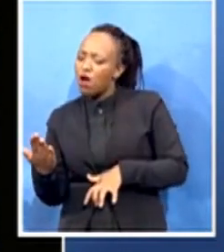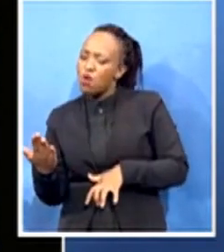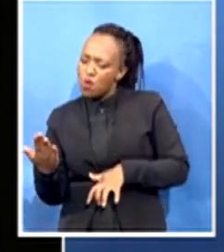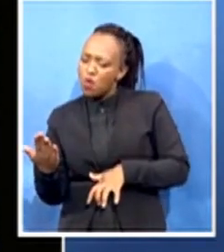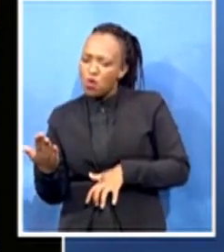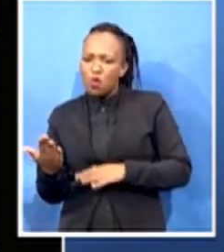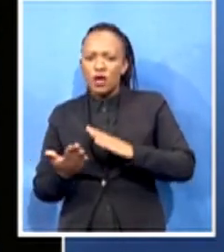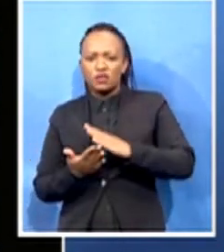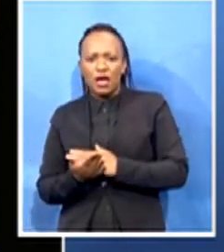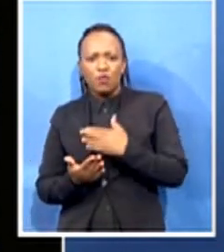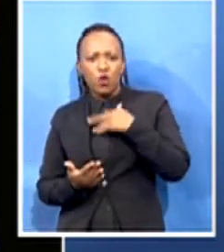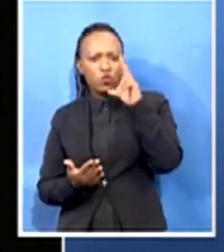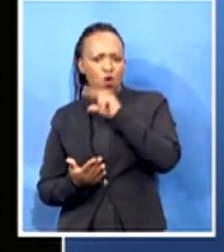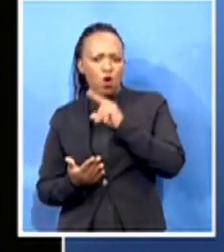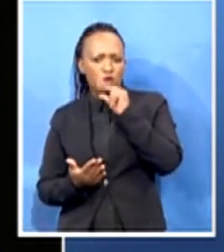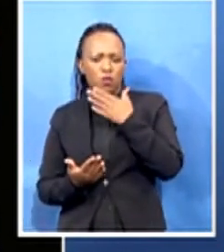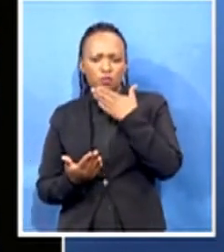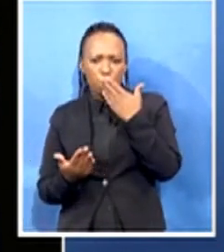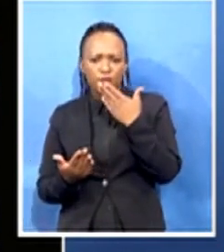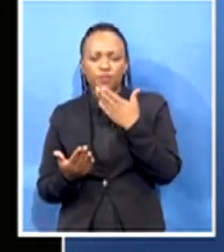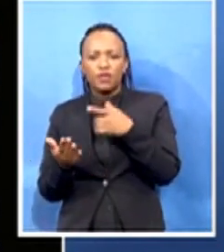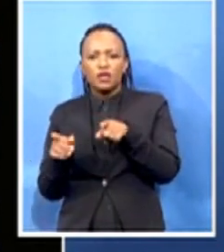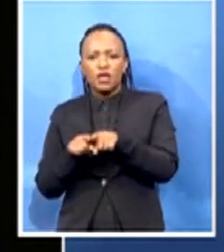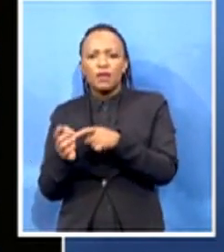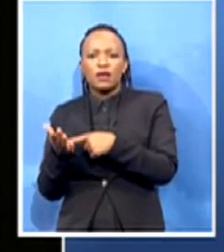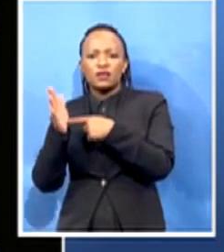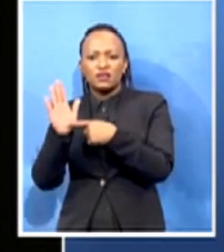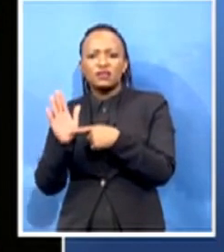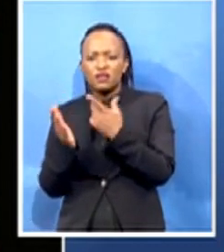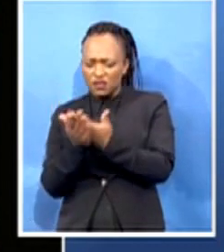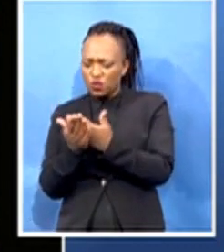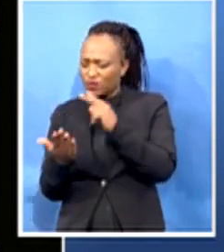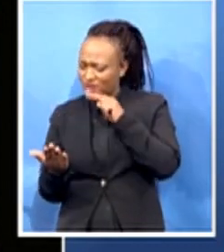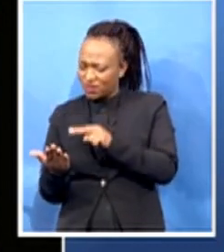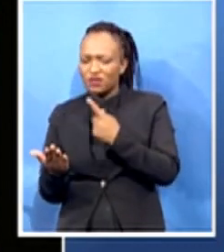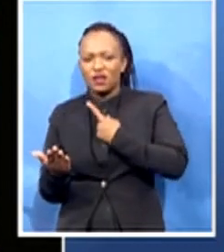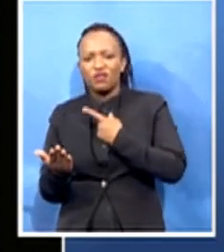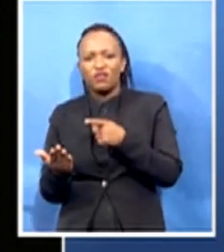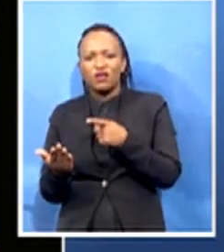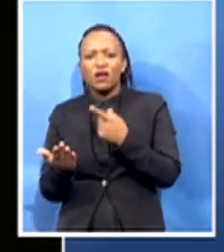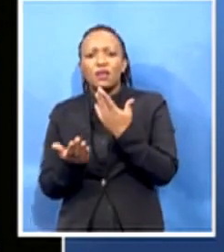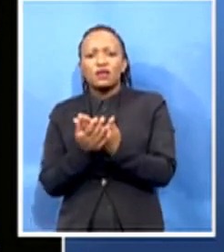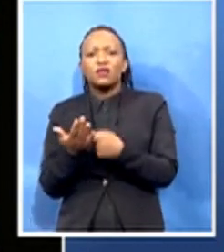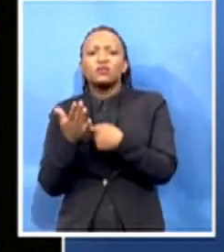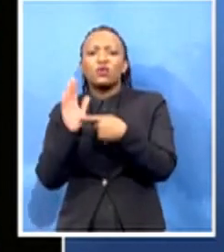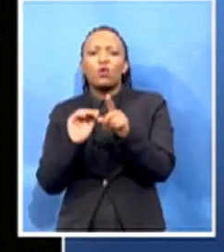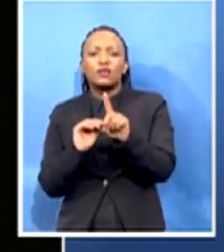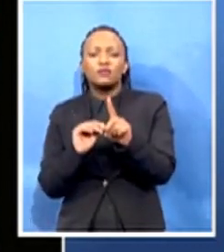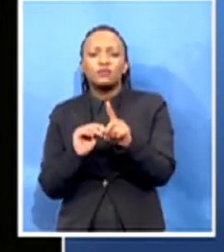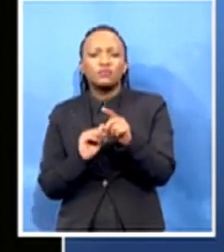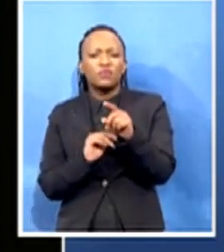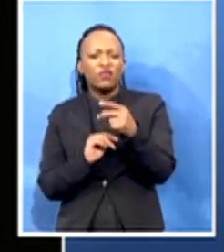him the Msobo agreement. He can see by himself. I can show you more than, for 2019, I can show you more